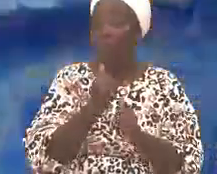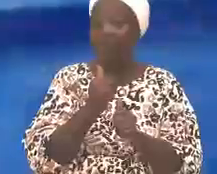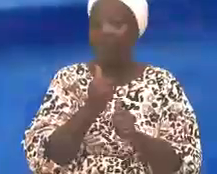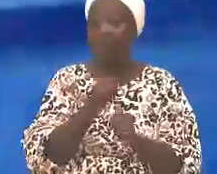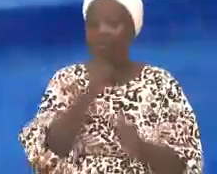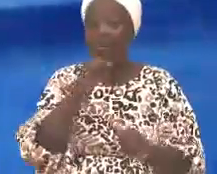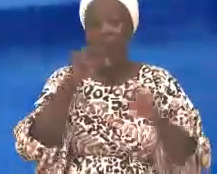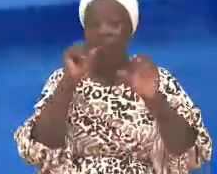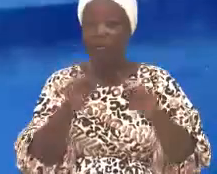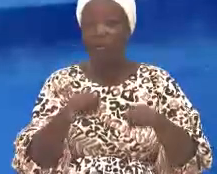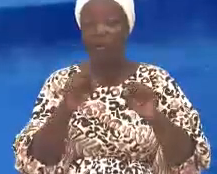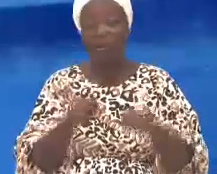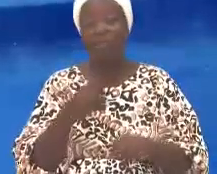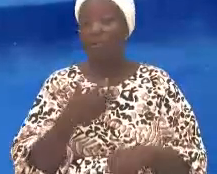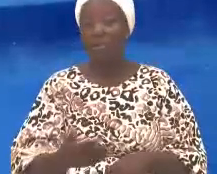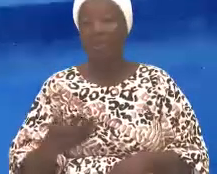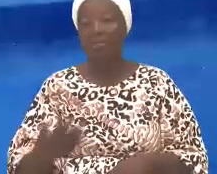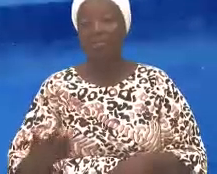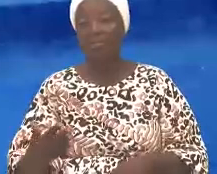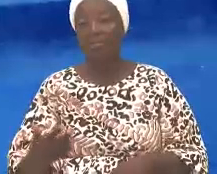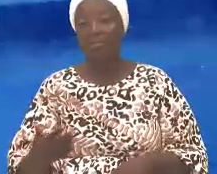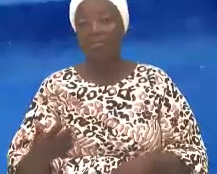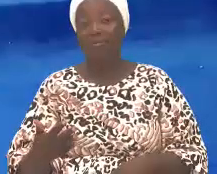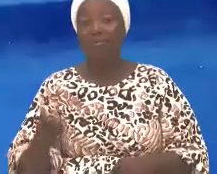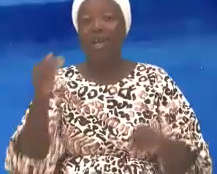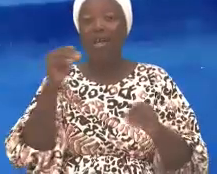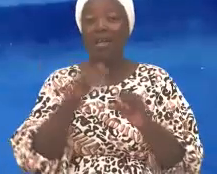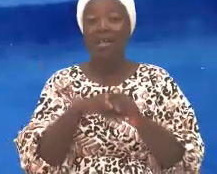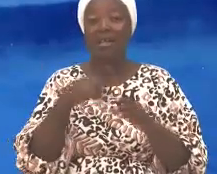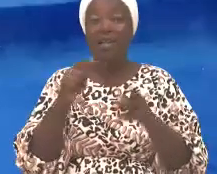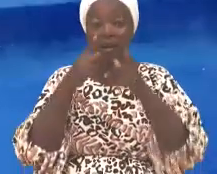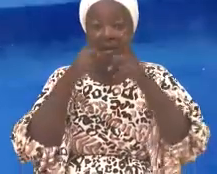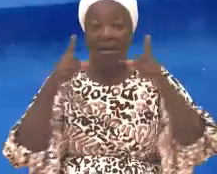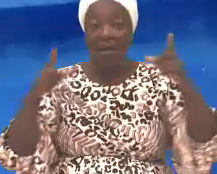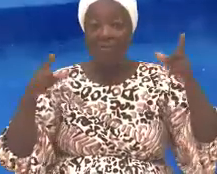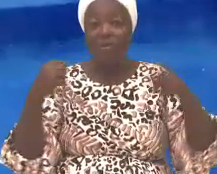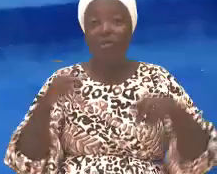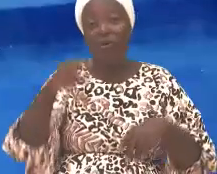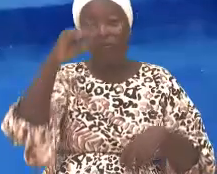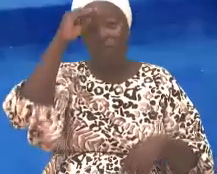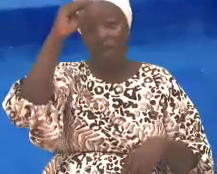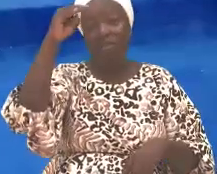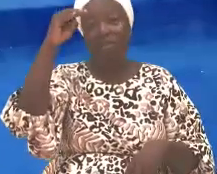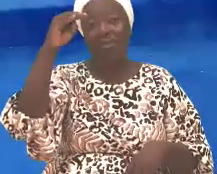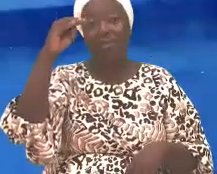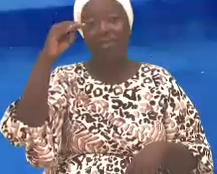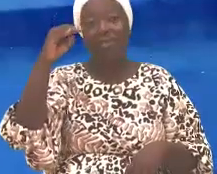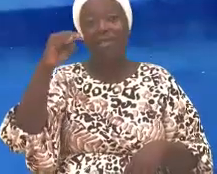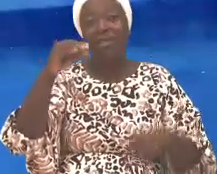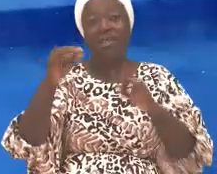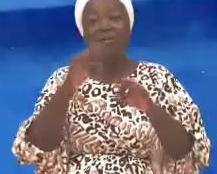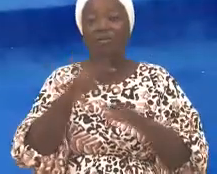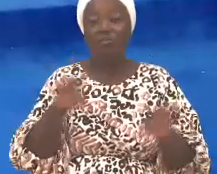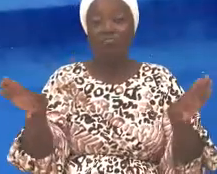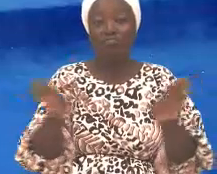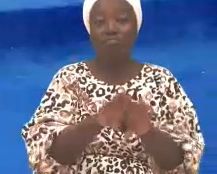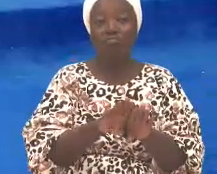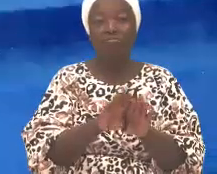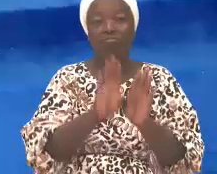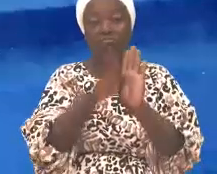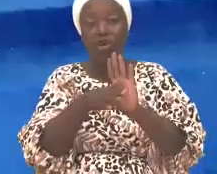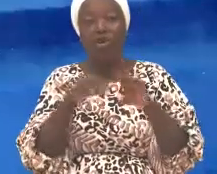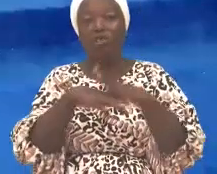impossible thing in the language of man. If you're locked up in a room, we